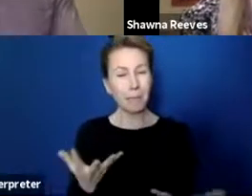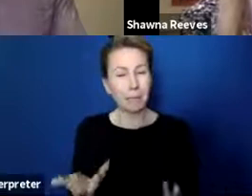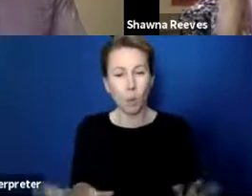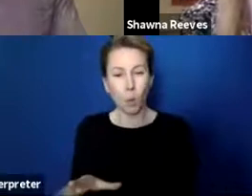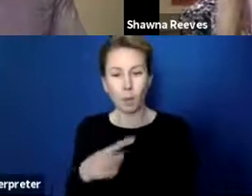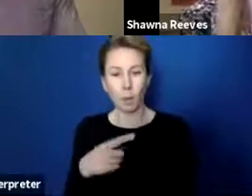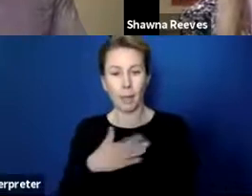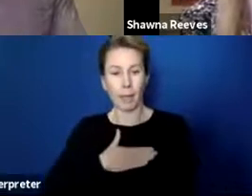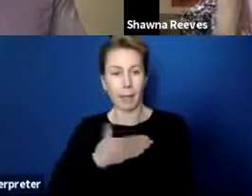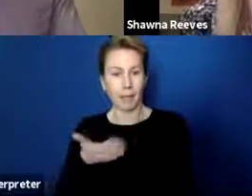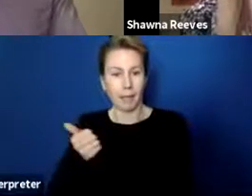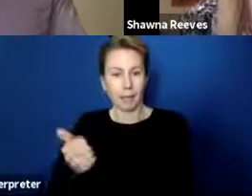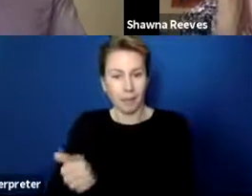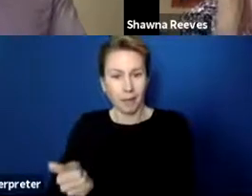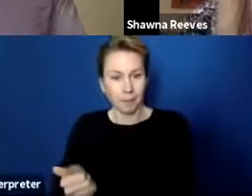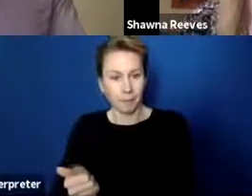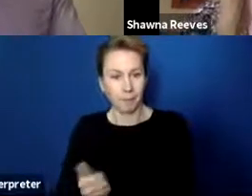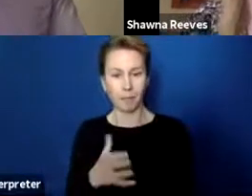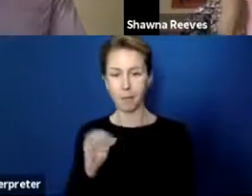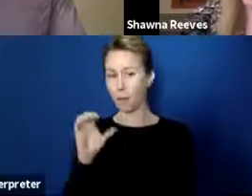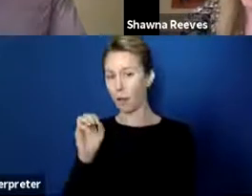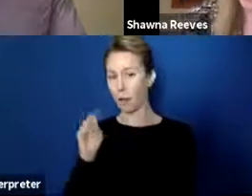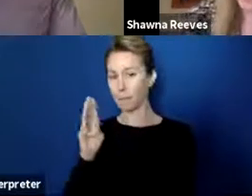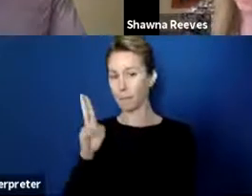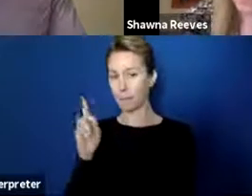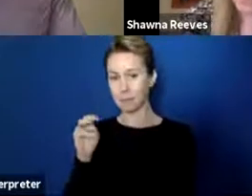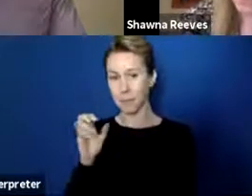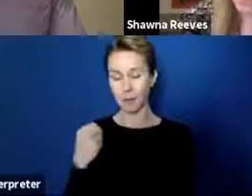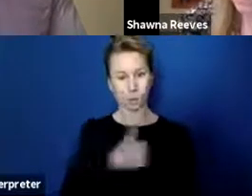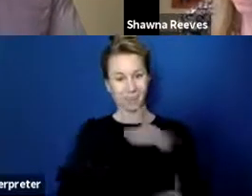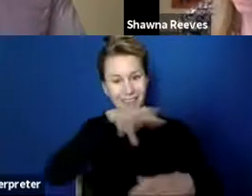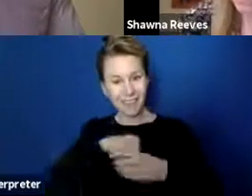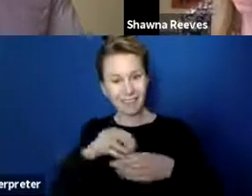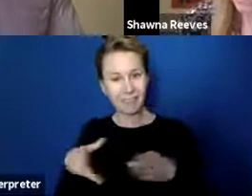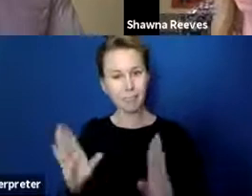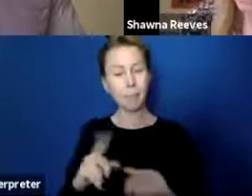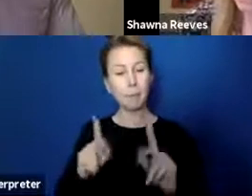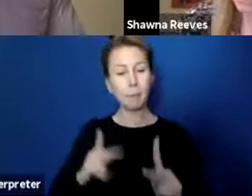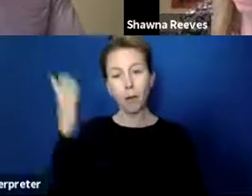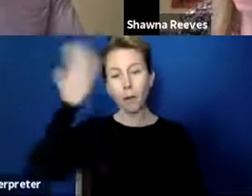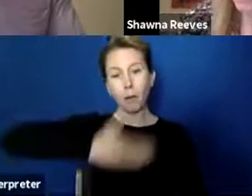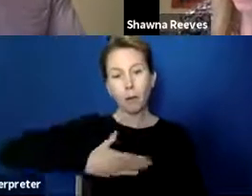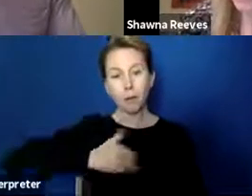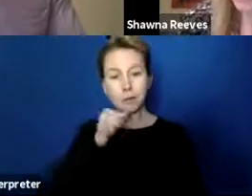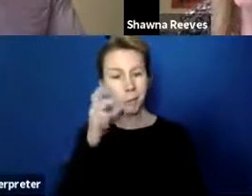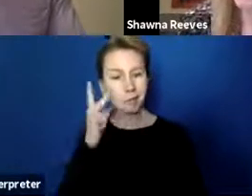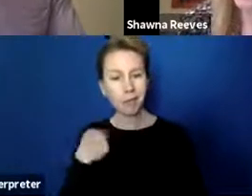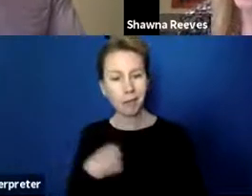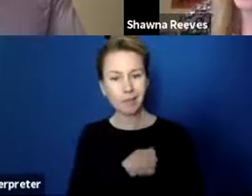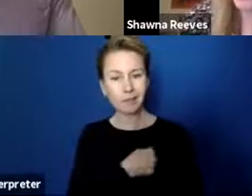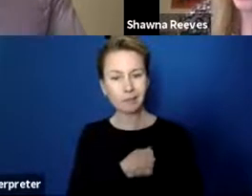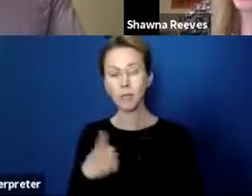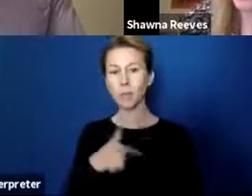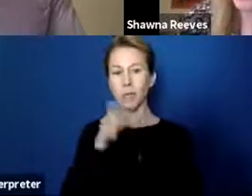are finding that residents they call us and they're expressing concerns and we're doing care conferences and complaint investigation as best as we